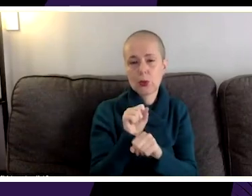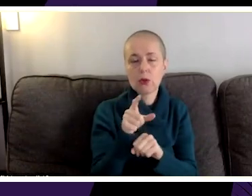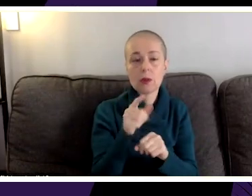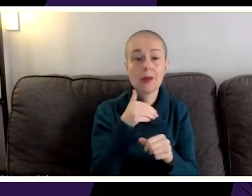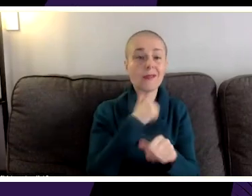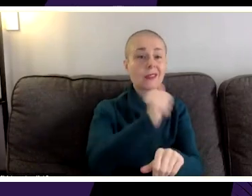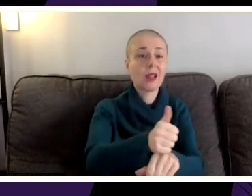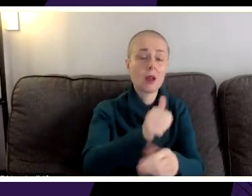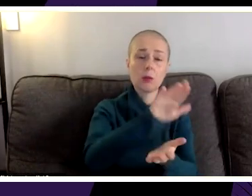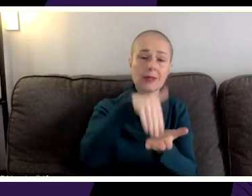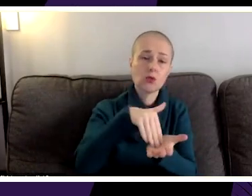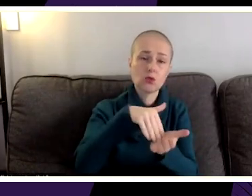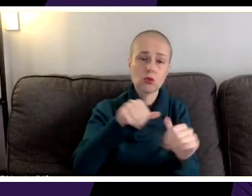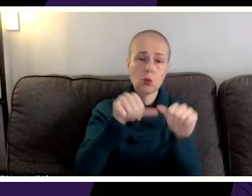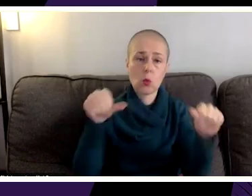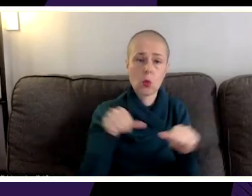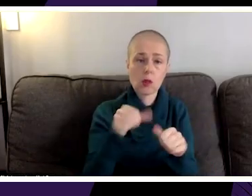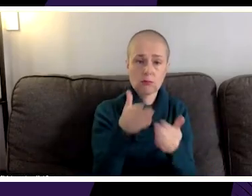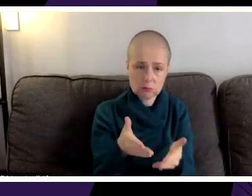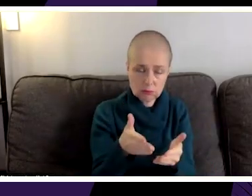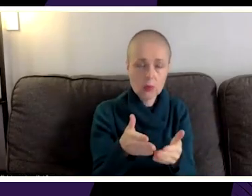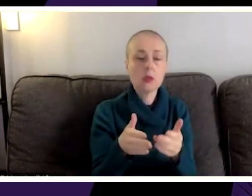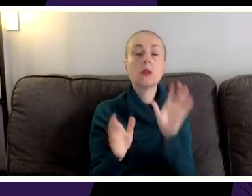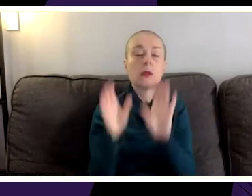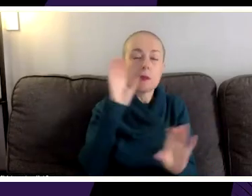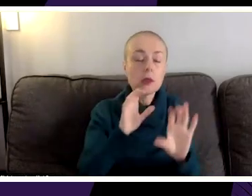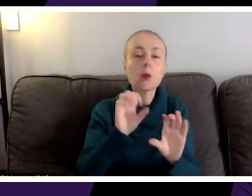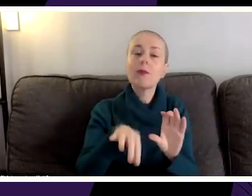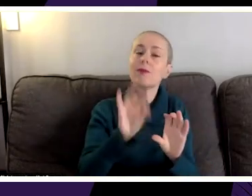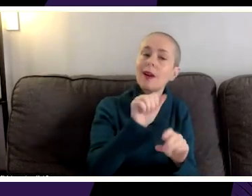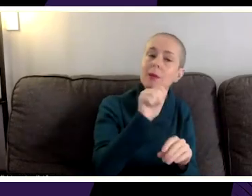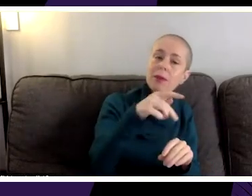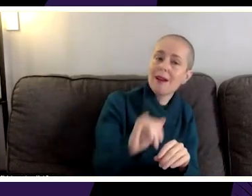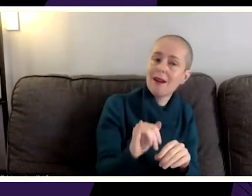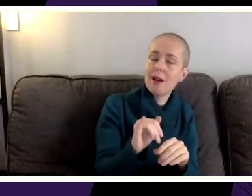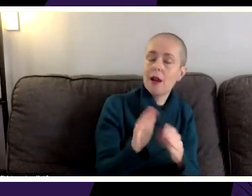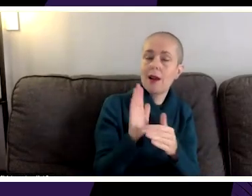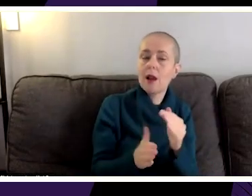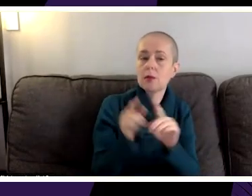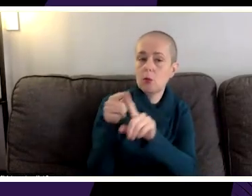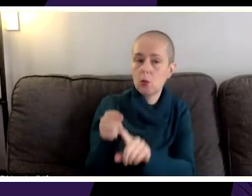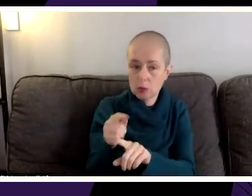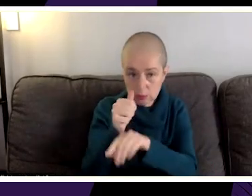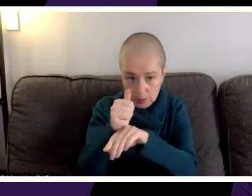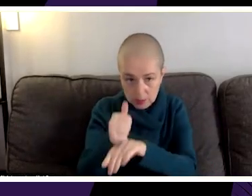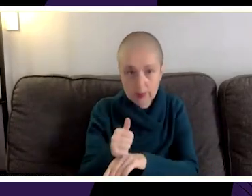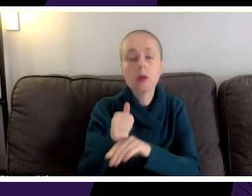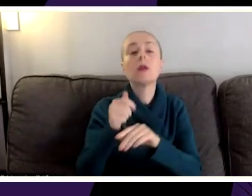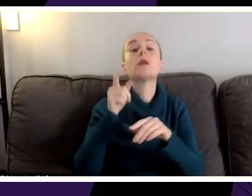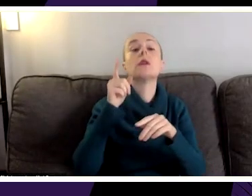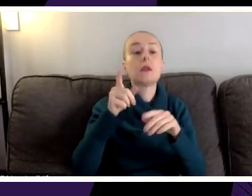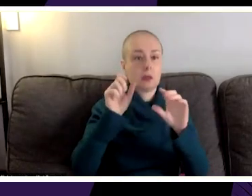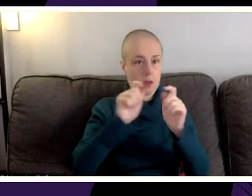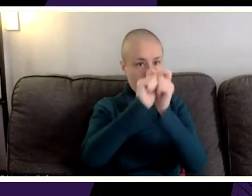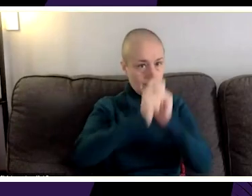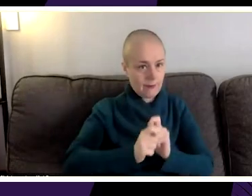location to define all your API endpoints and make them super clear. I think if you configure it correctly, you can